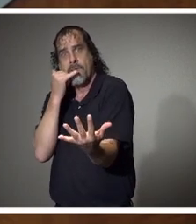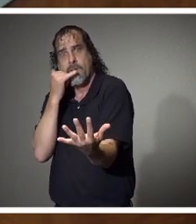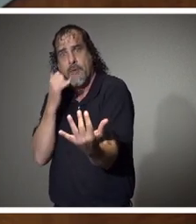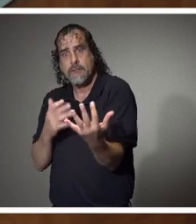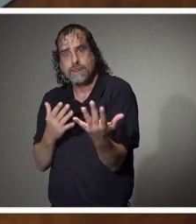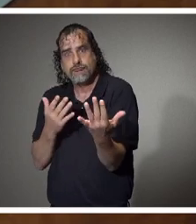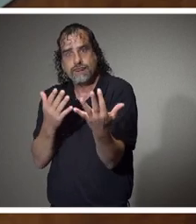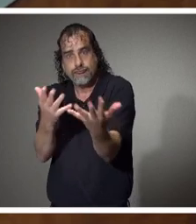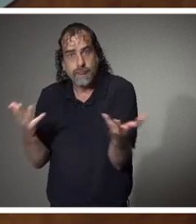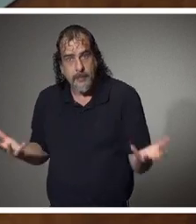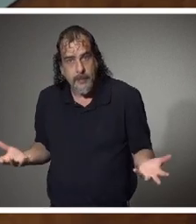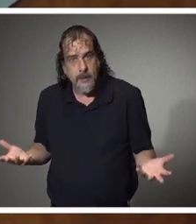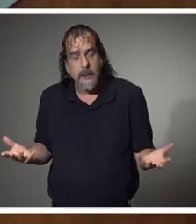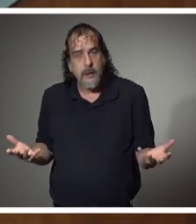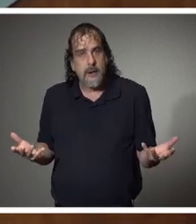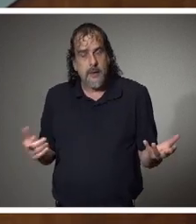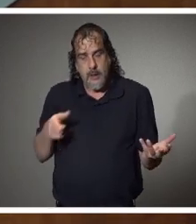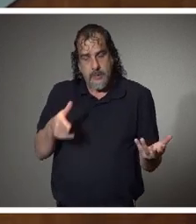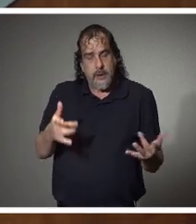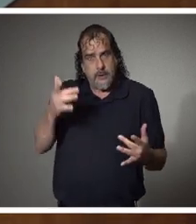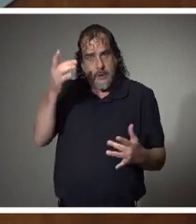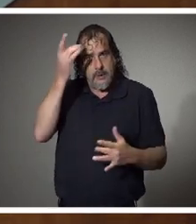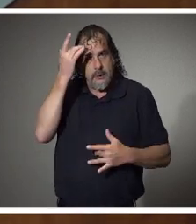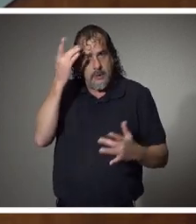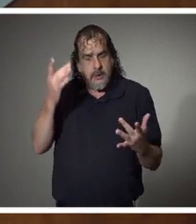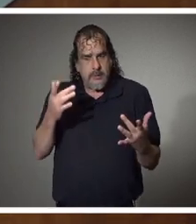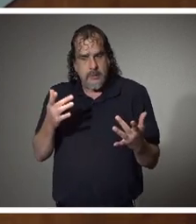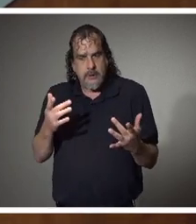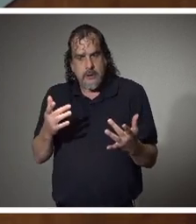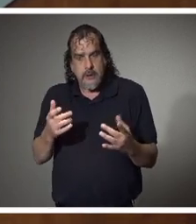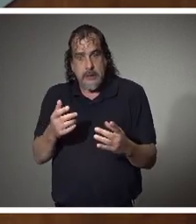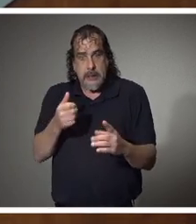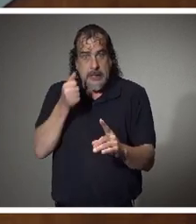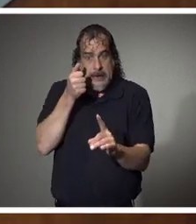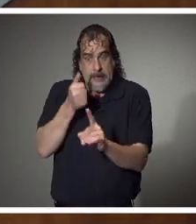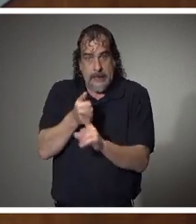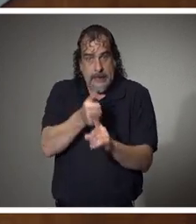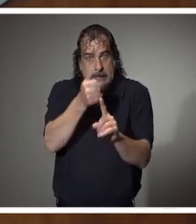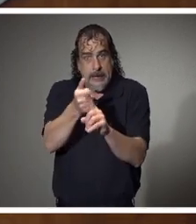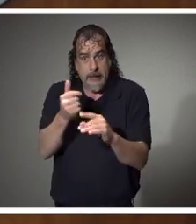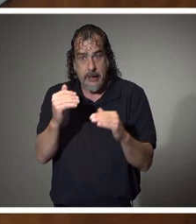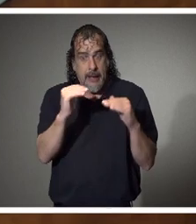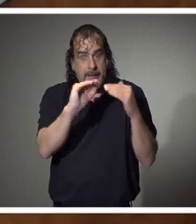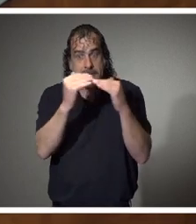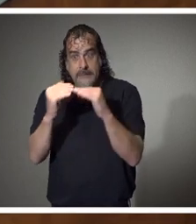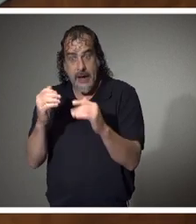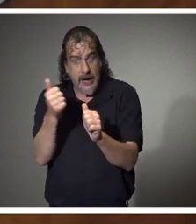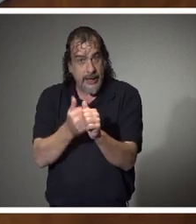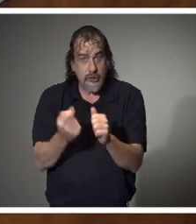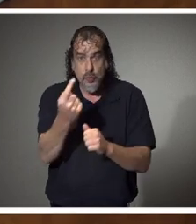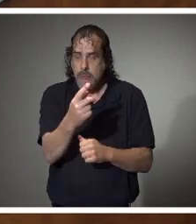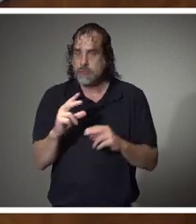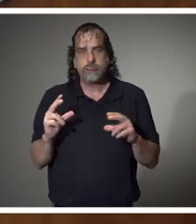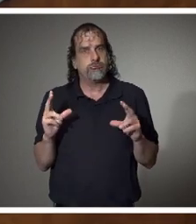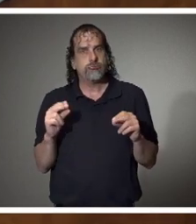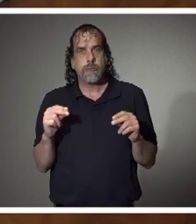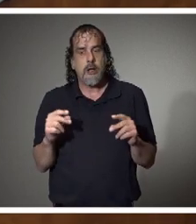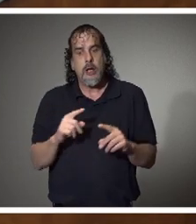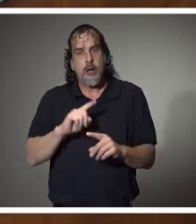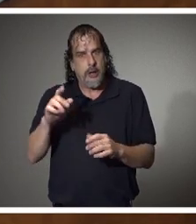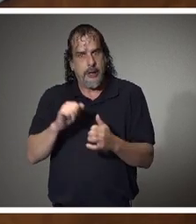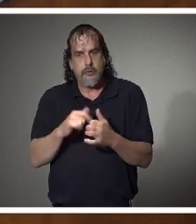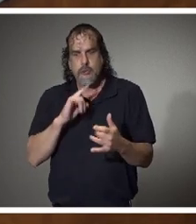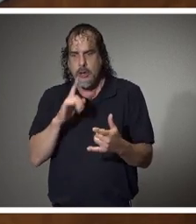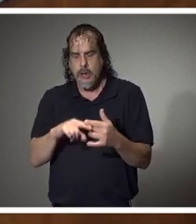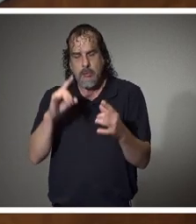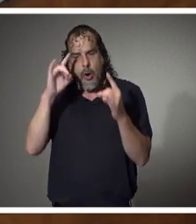surge. This disease has not hit every American fairly. It is particularly cruel to